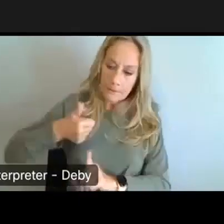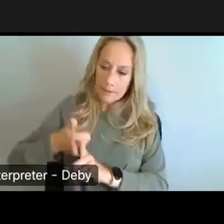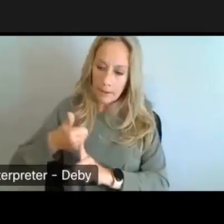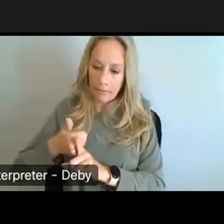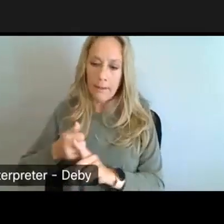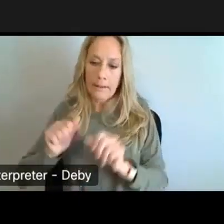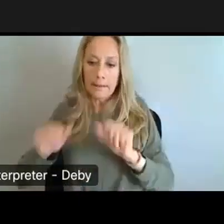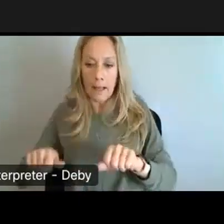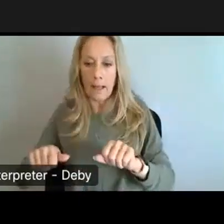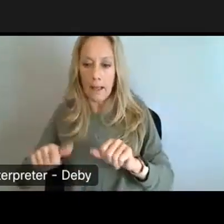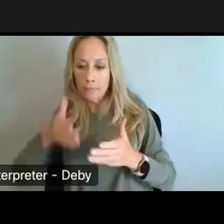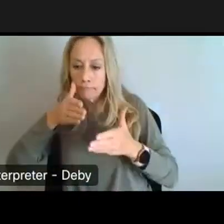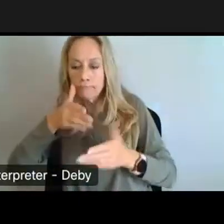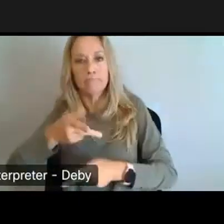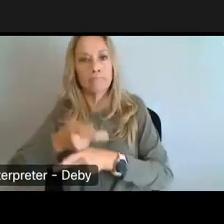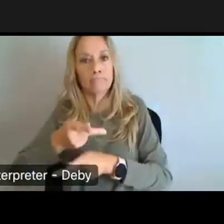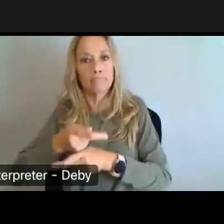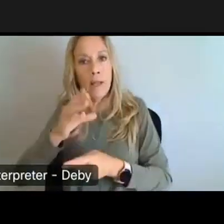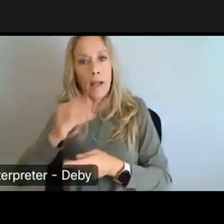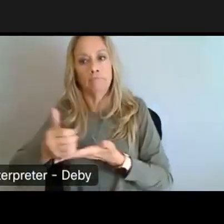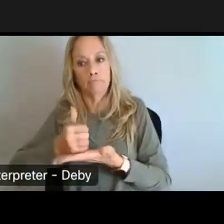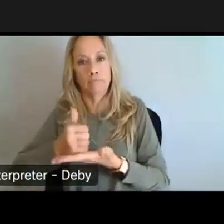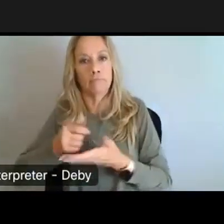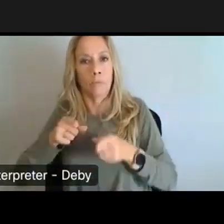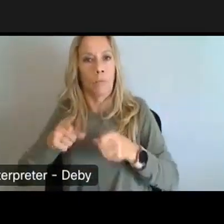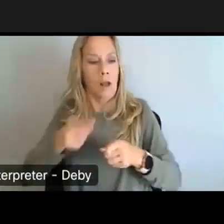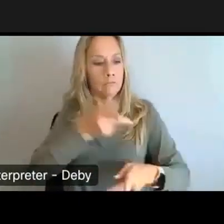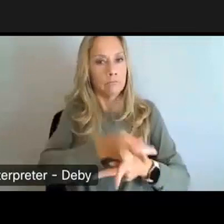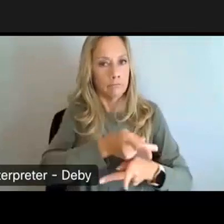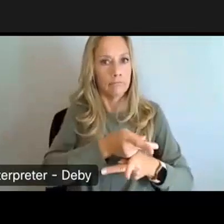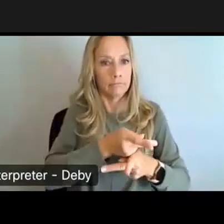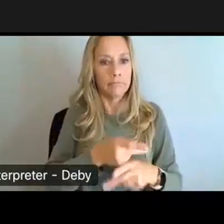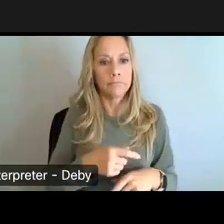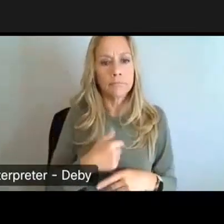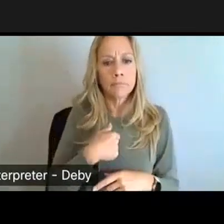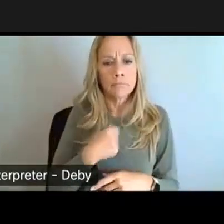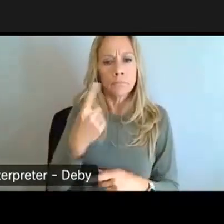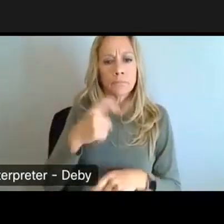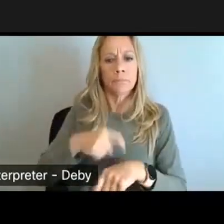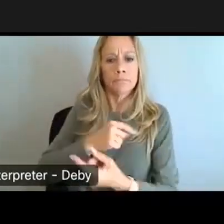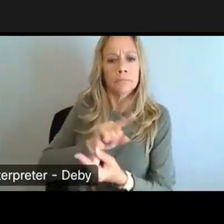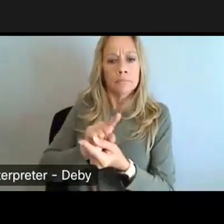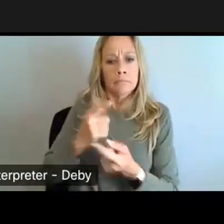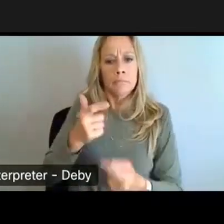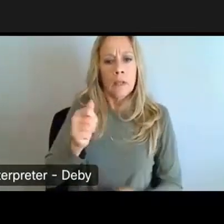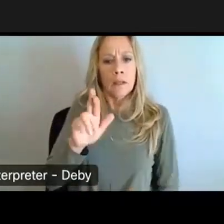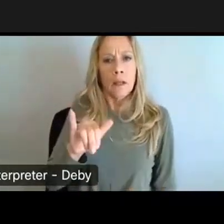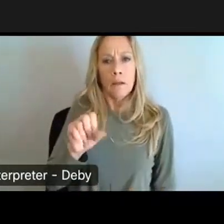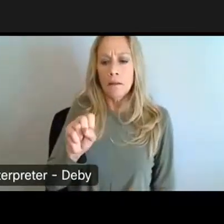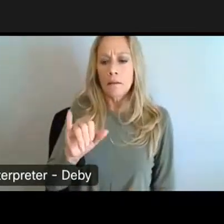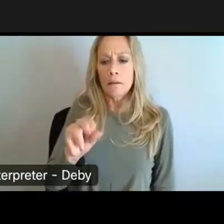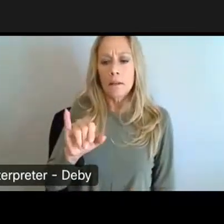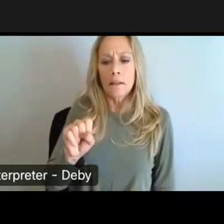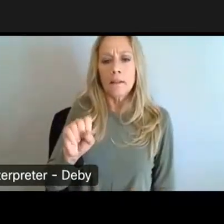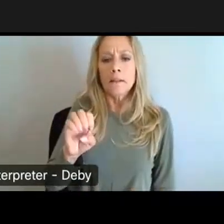So as I started doing these things, I met Gary Sinise. who played Lieutenant Dan in Forrest